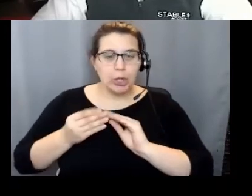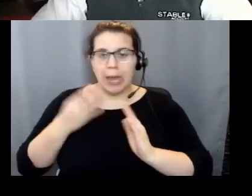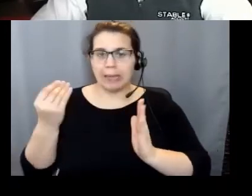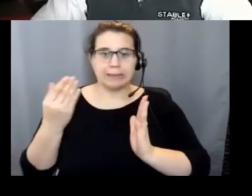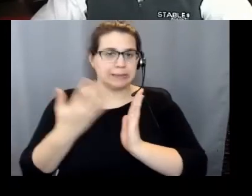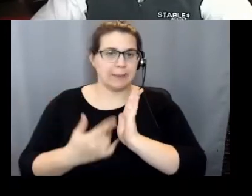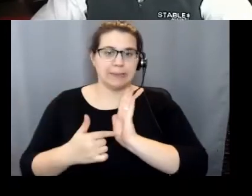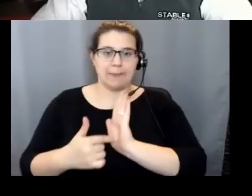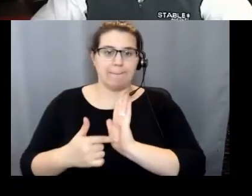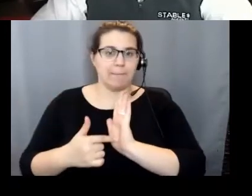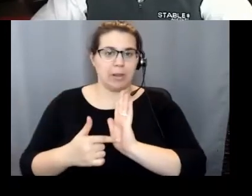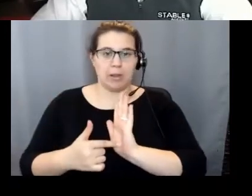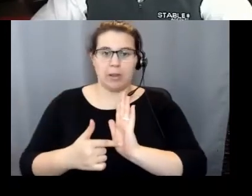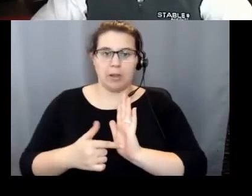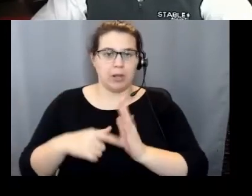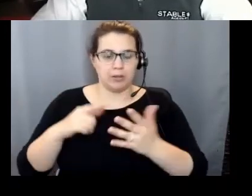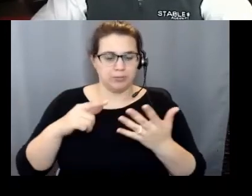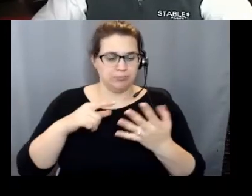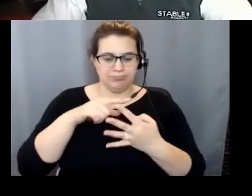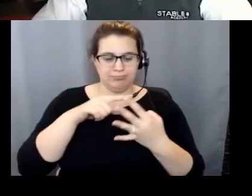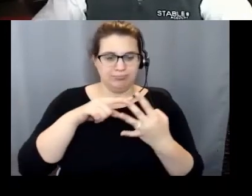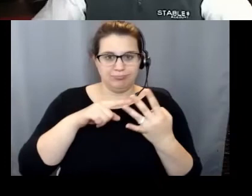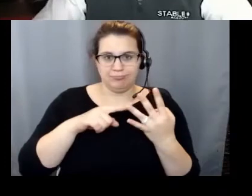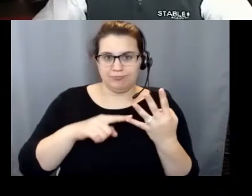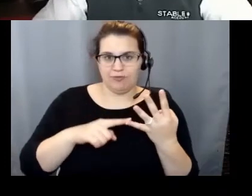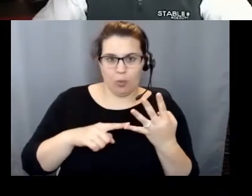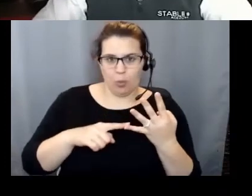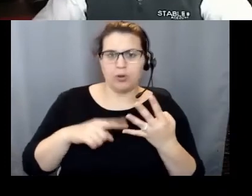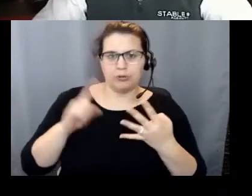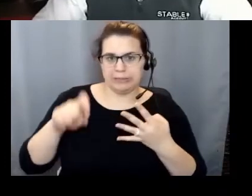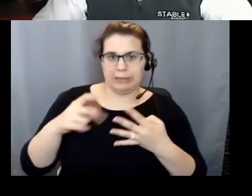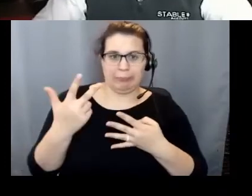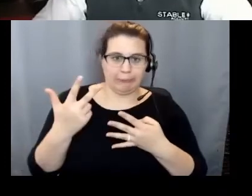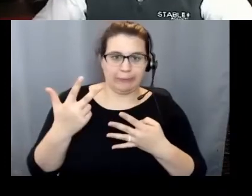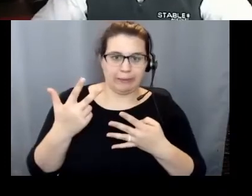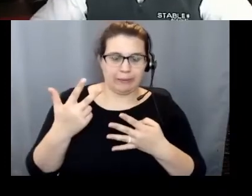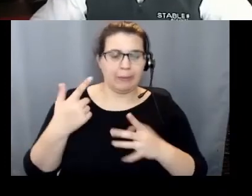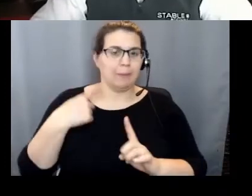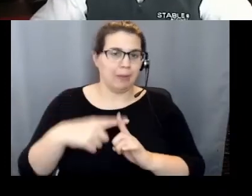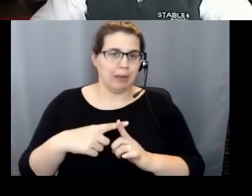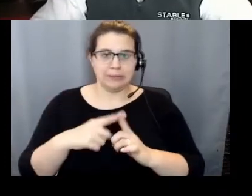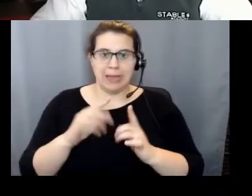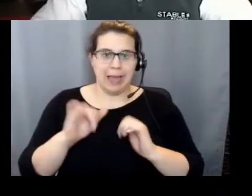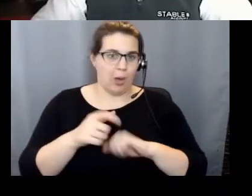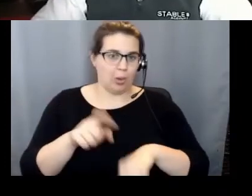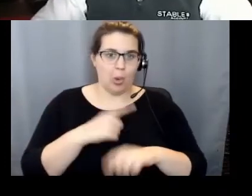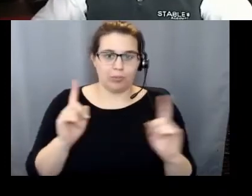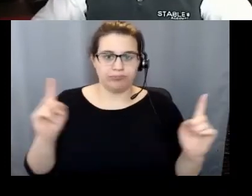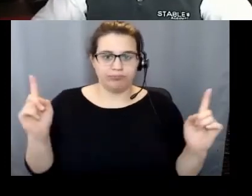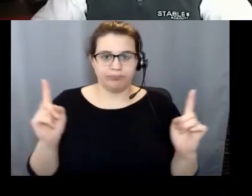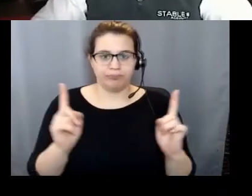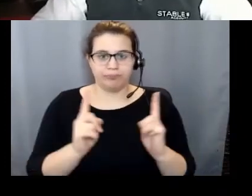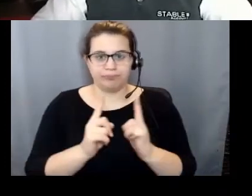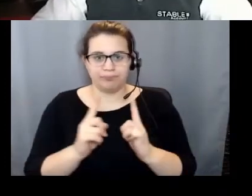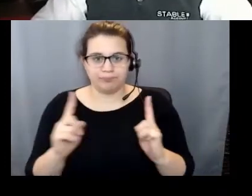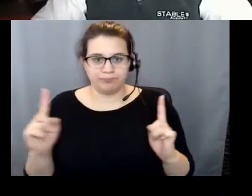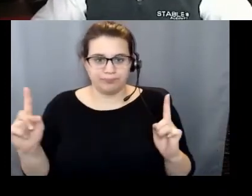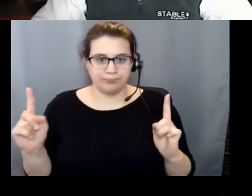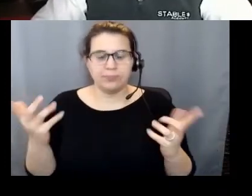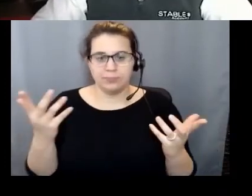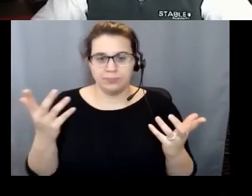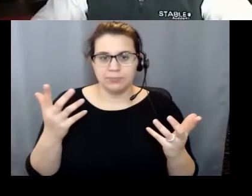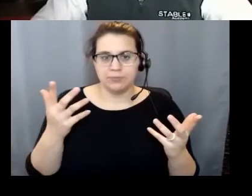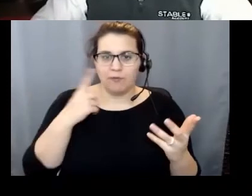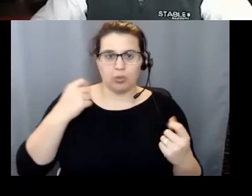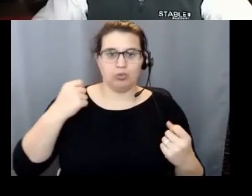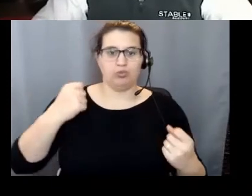symbol. Probably at least 3 of those 4. And then also they judge the length of the password too, to create a strong password.